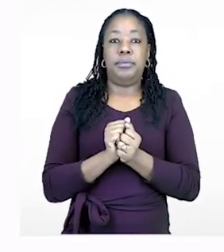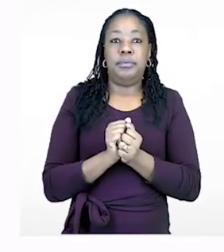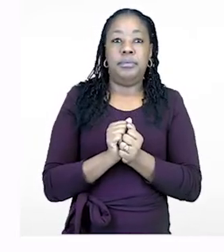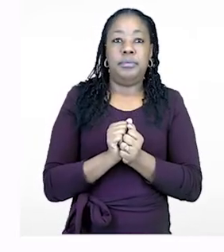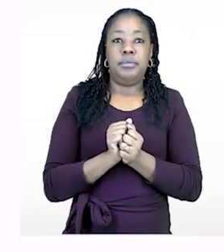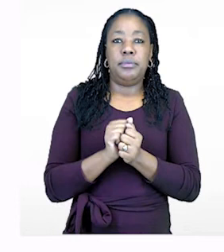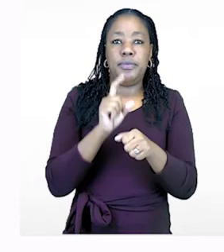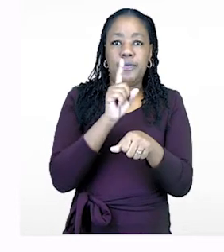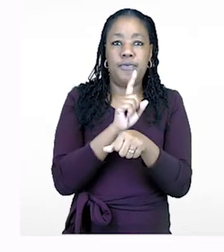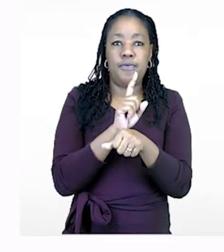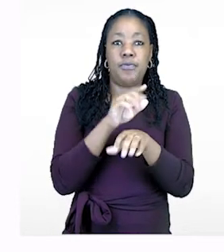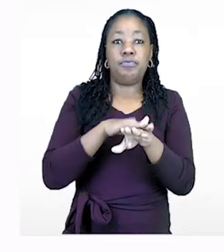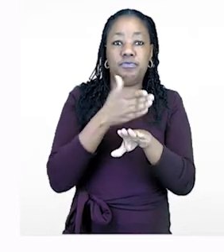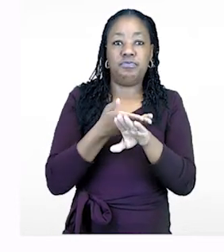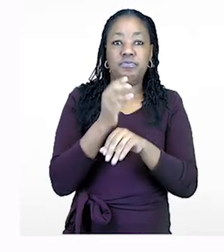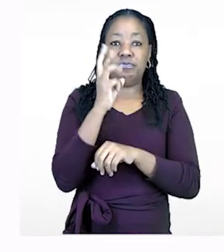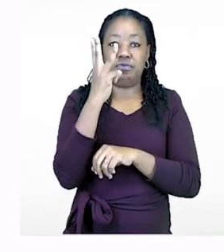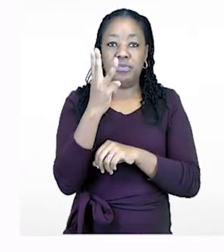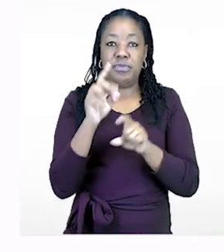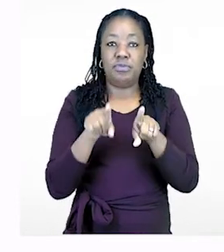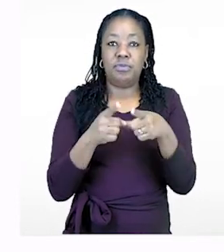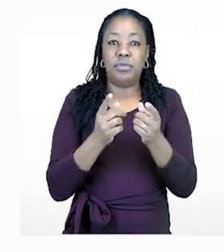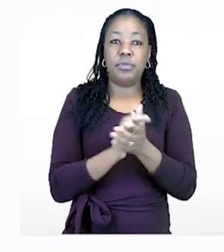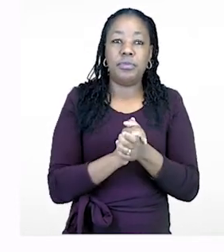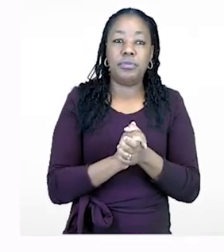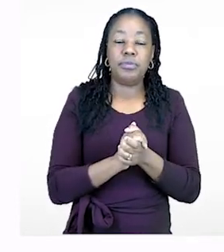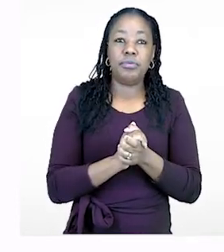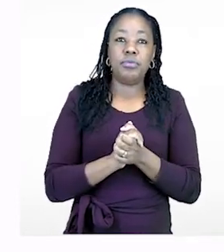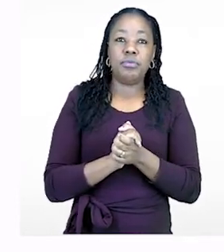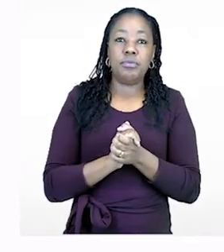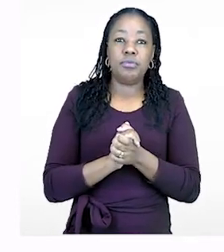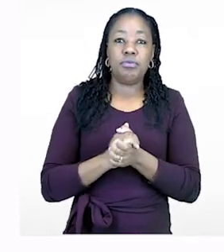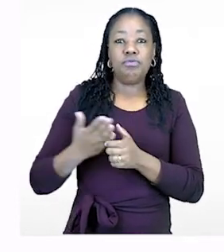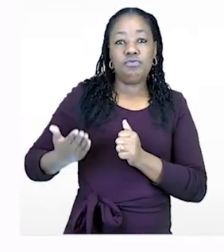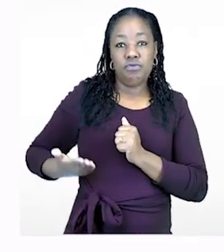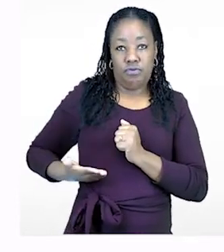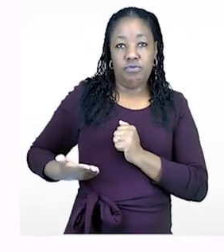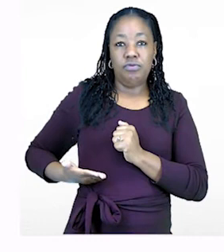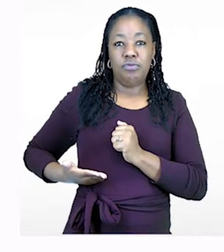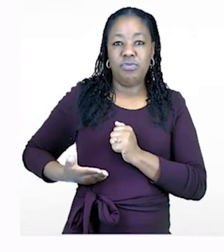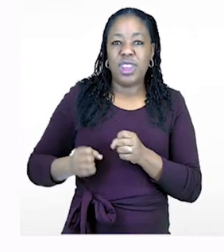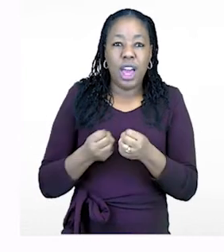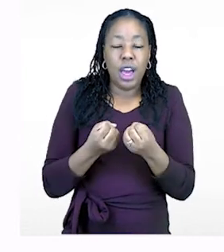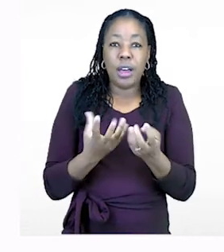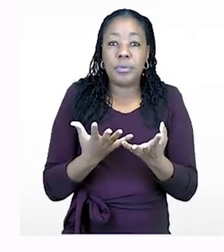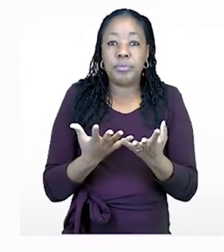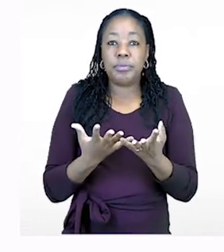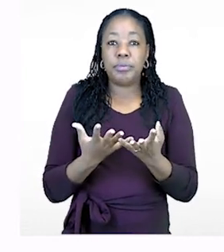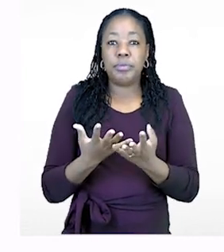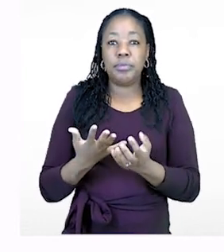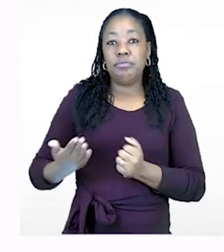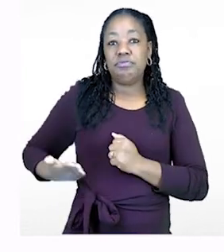3 things together. The first thing that it's asking you to find is a chair. How many chairs do